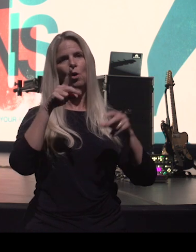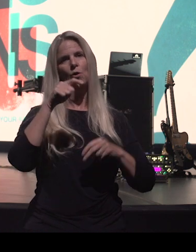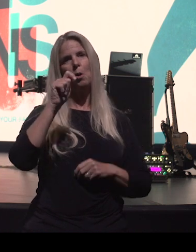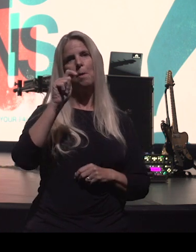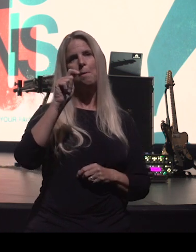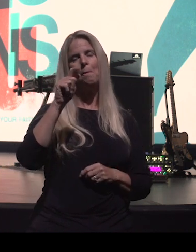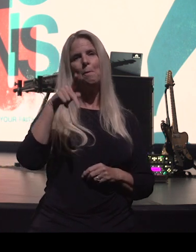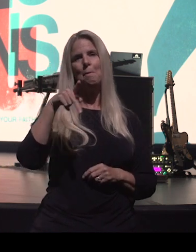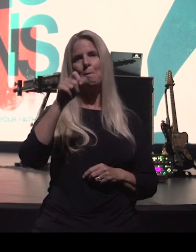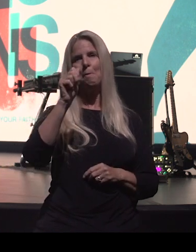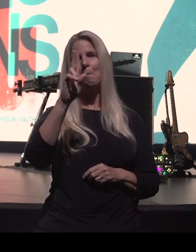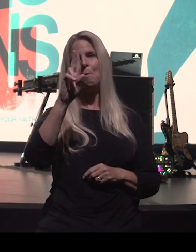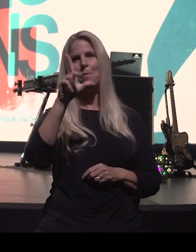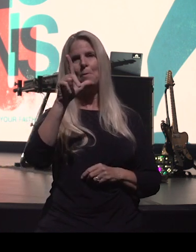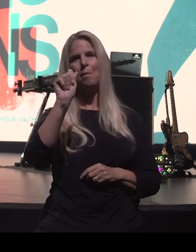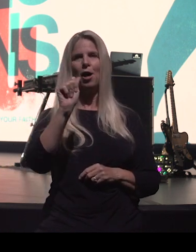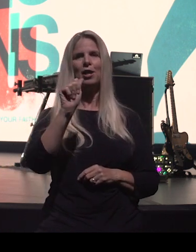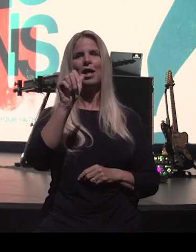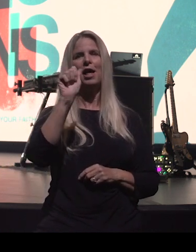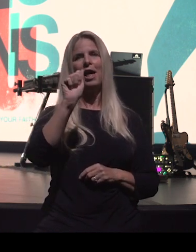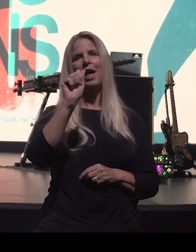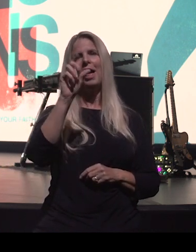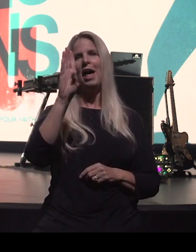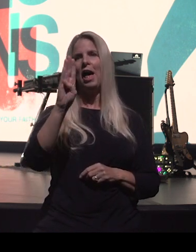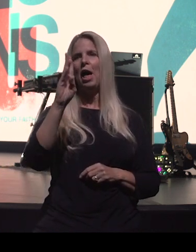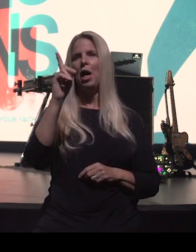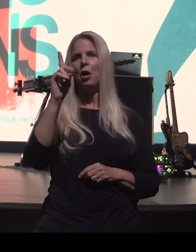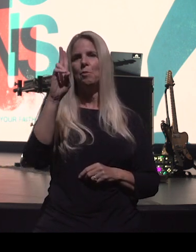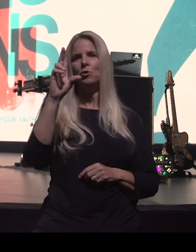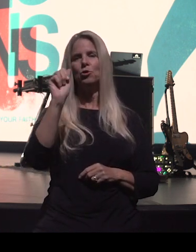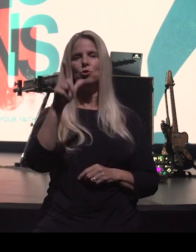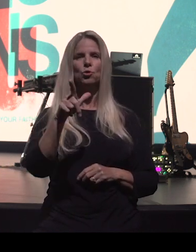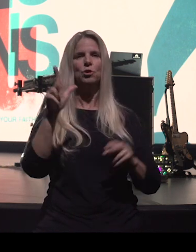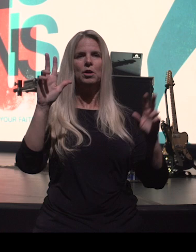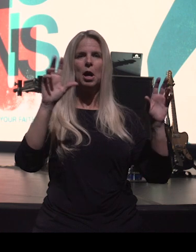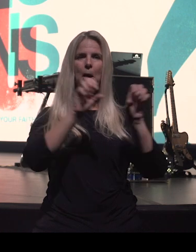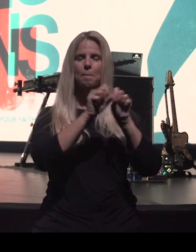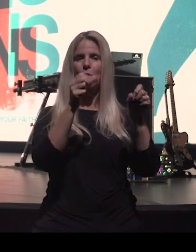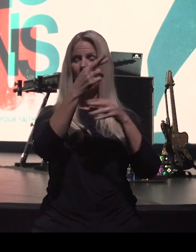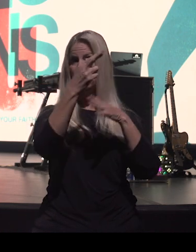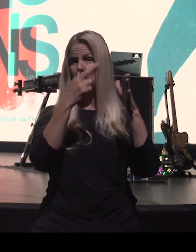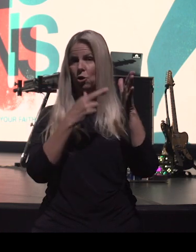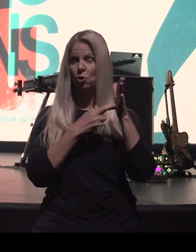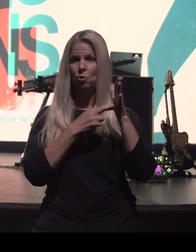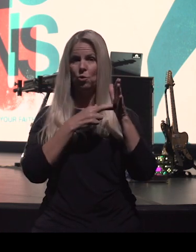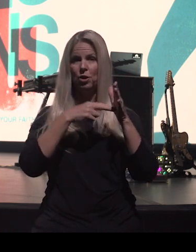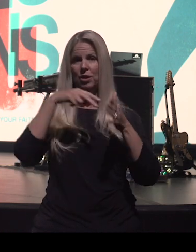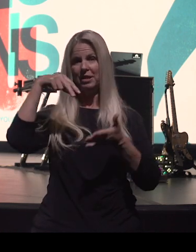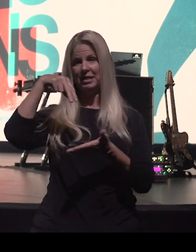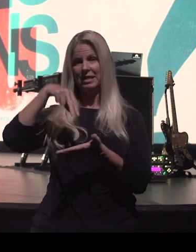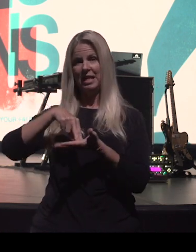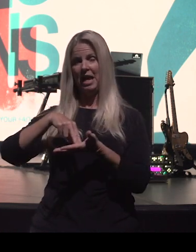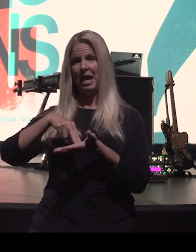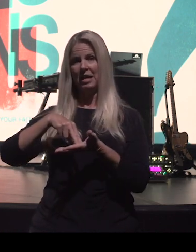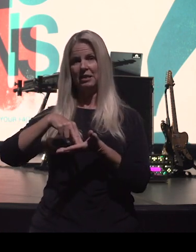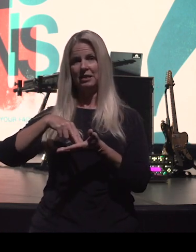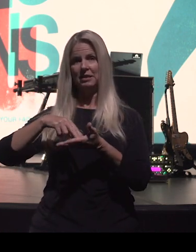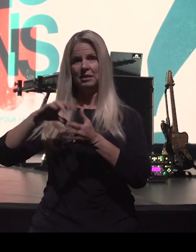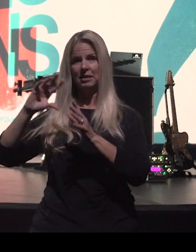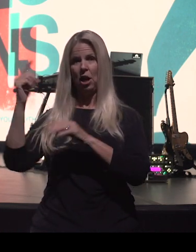okay? I love this quote. She says, break the rules, stand apart, ignore your head, and follow your